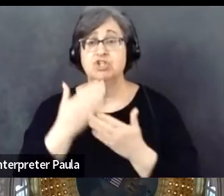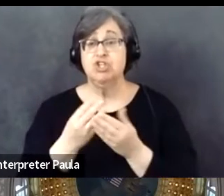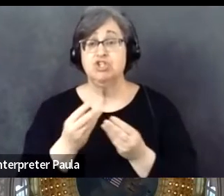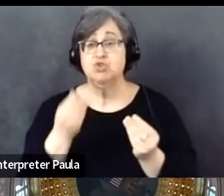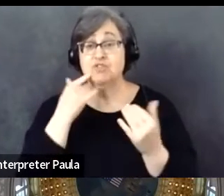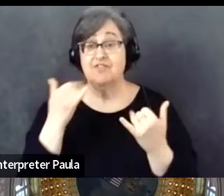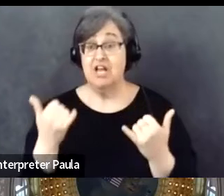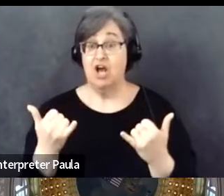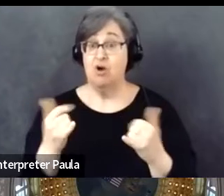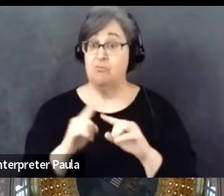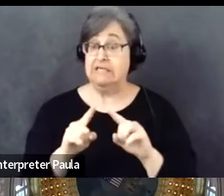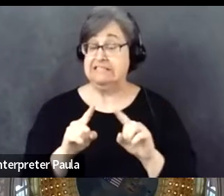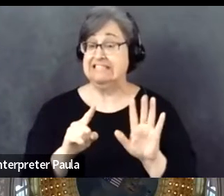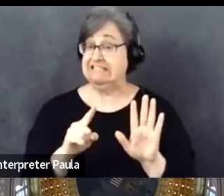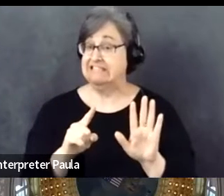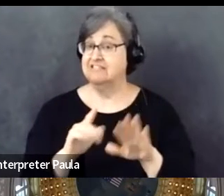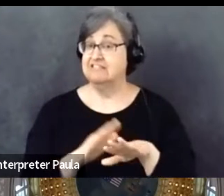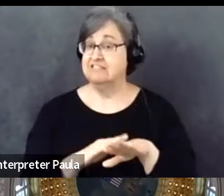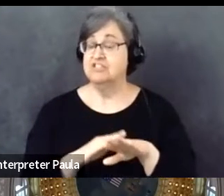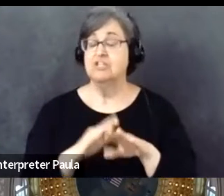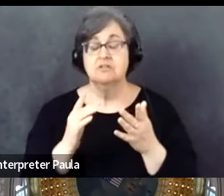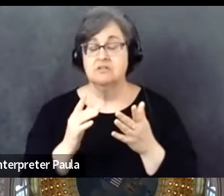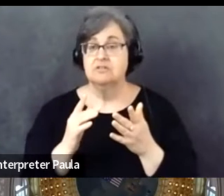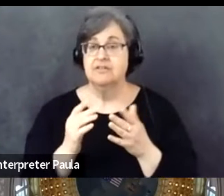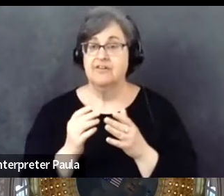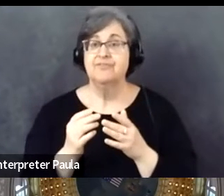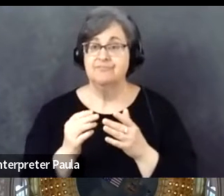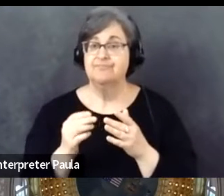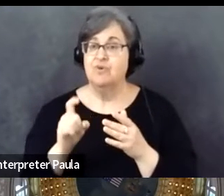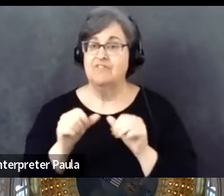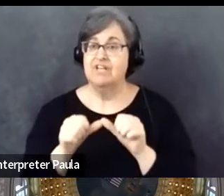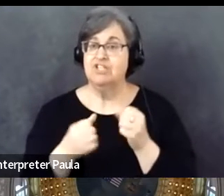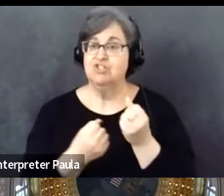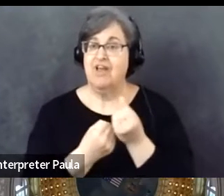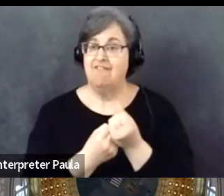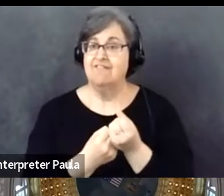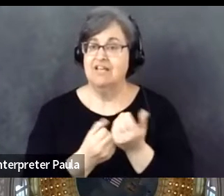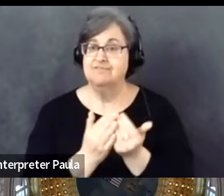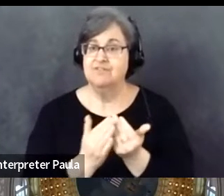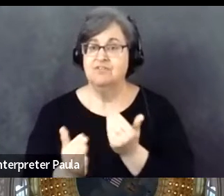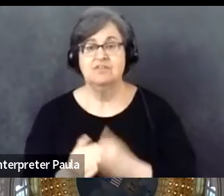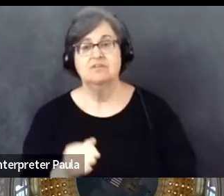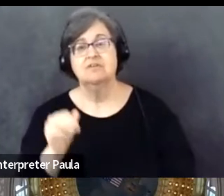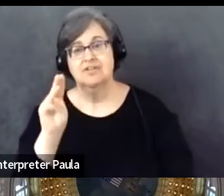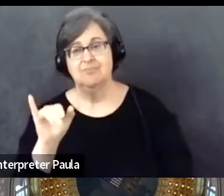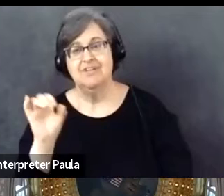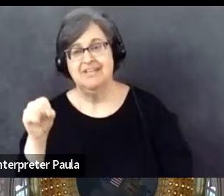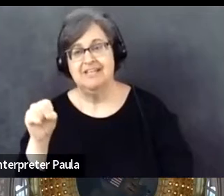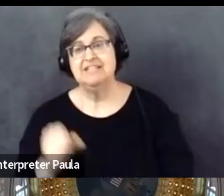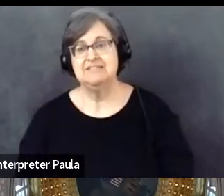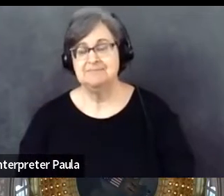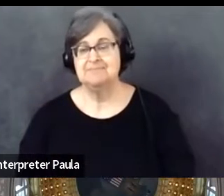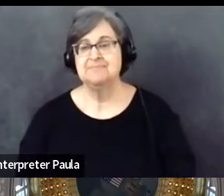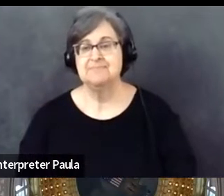now, but we should continue to advocate for what's happening here as we go forward. Yeah, and I just want to